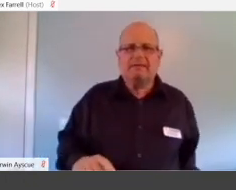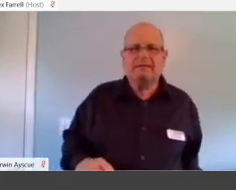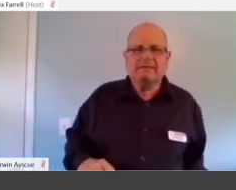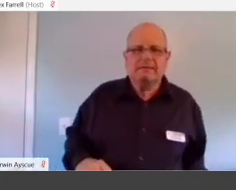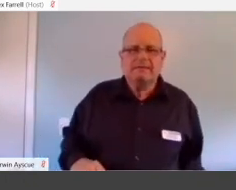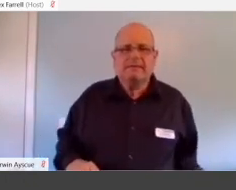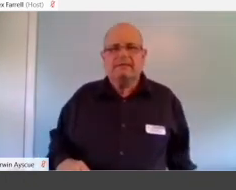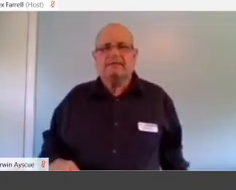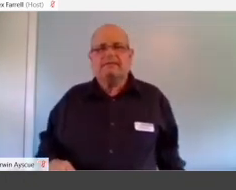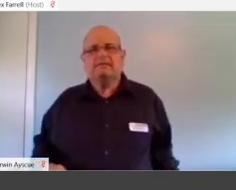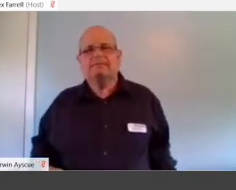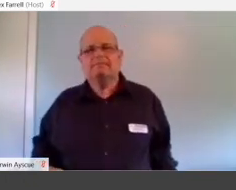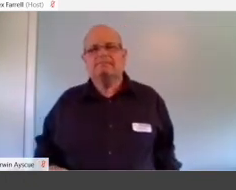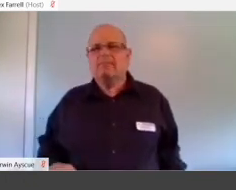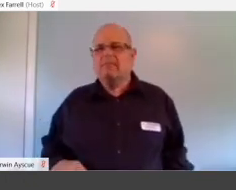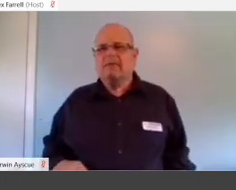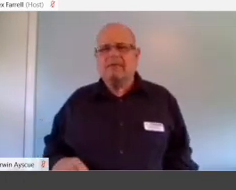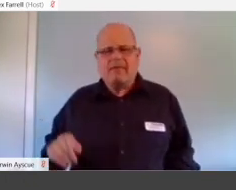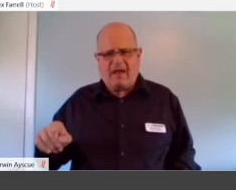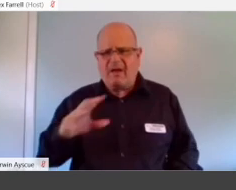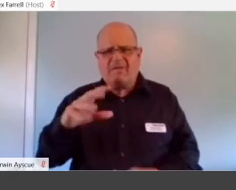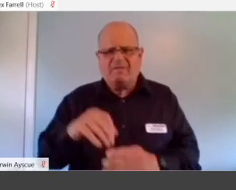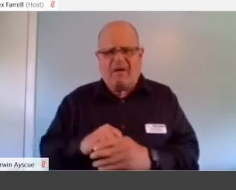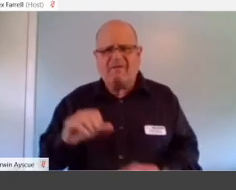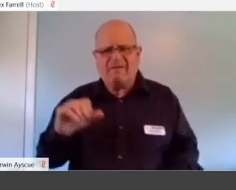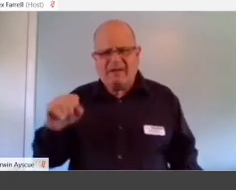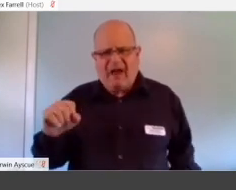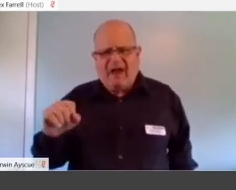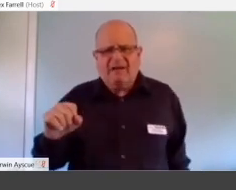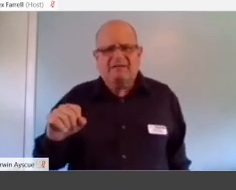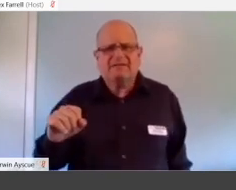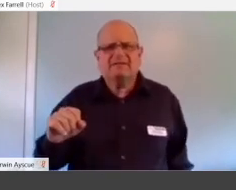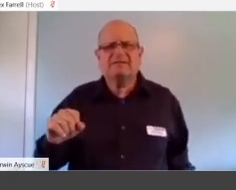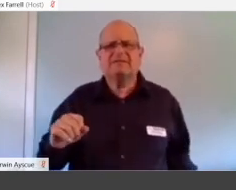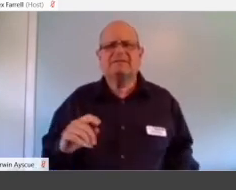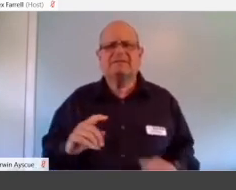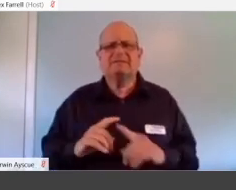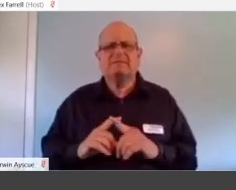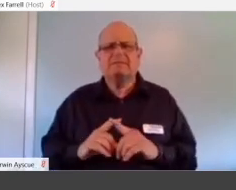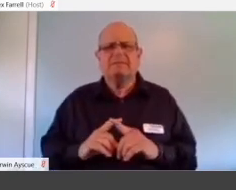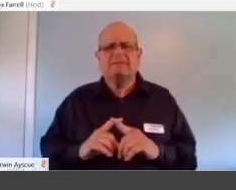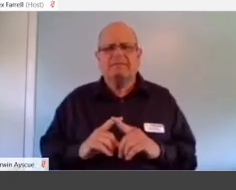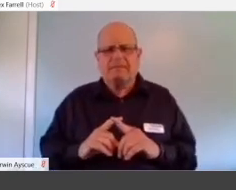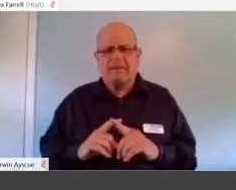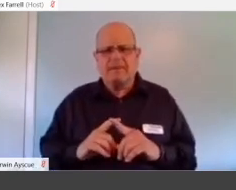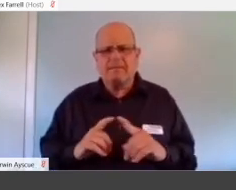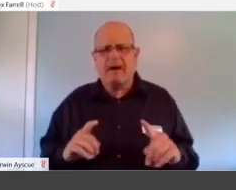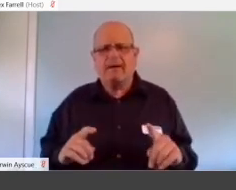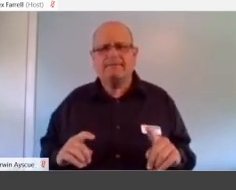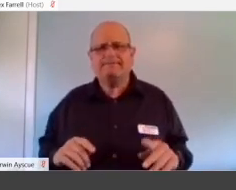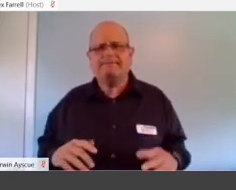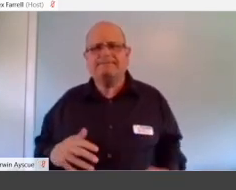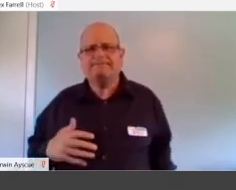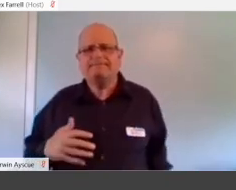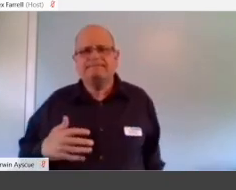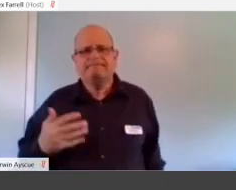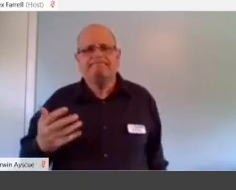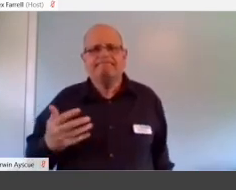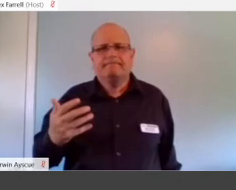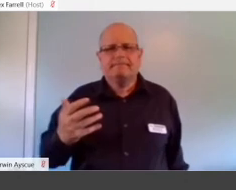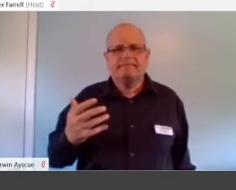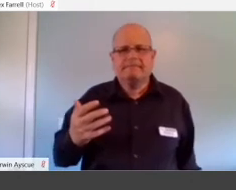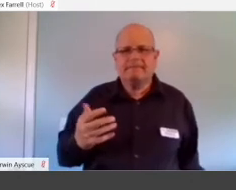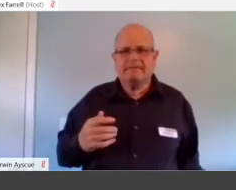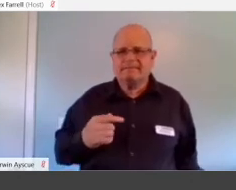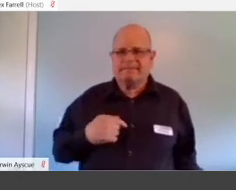they're part of the stakeholders, and this just gets into big brain